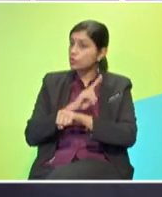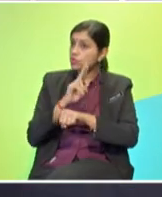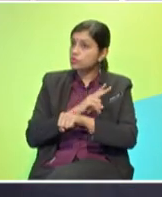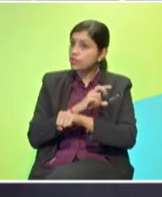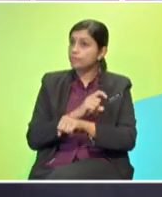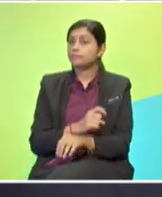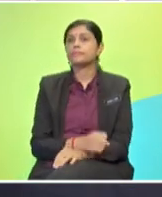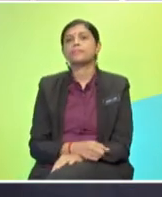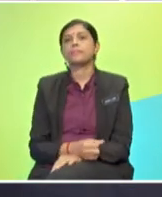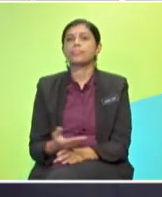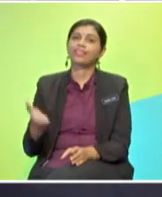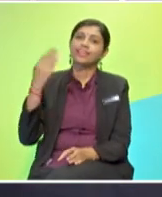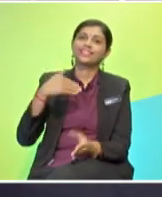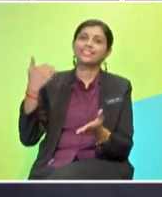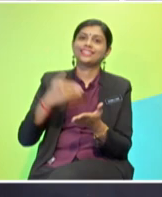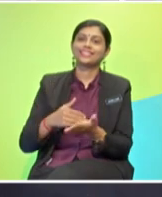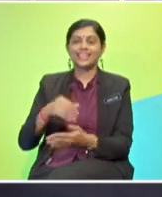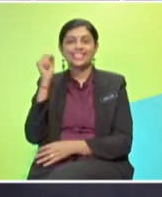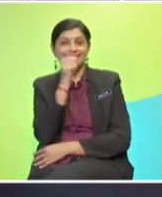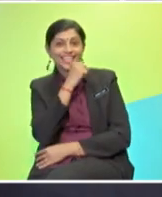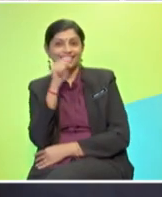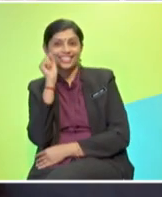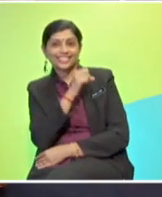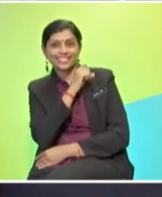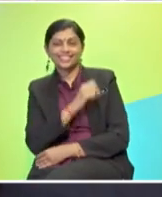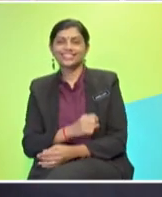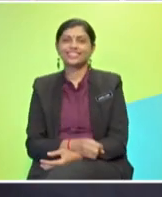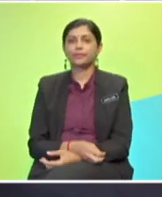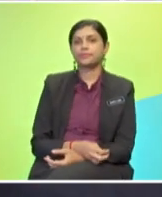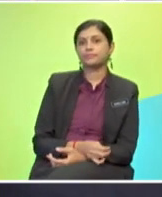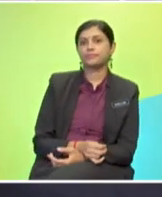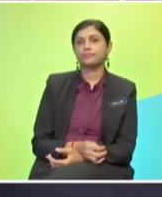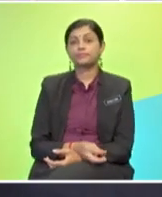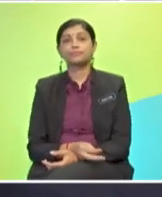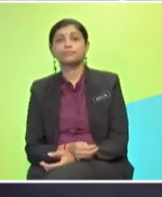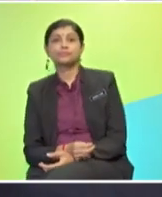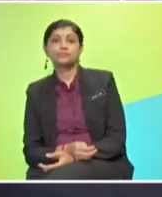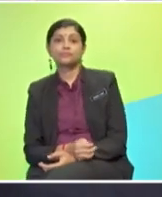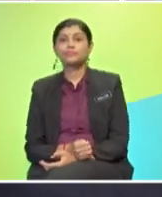in front and sing the song together with all the people out there. All right.